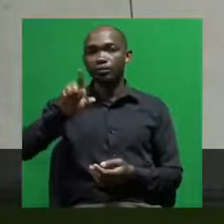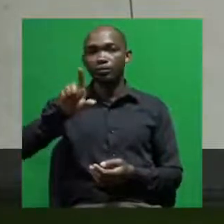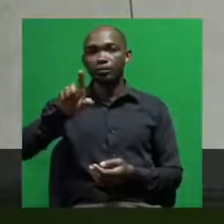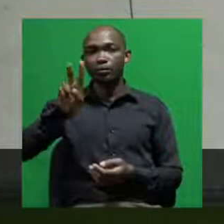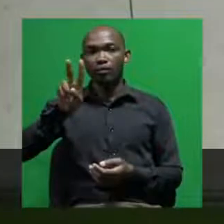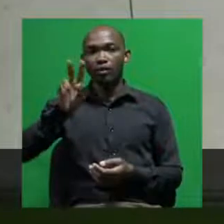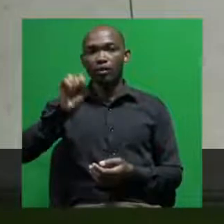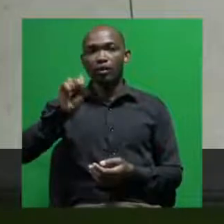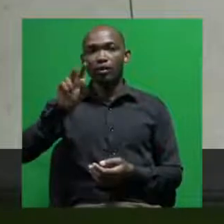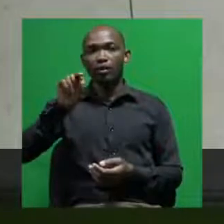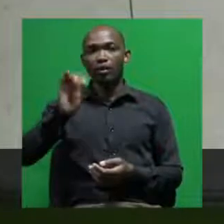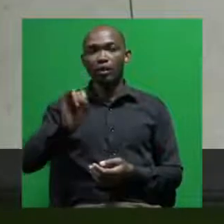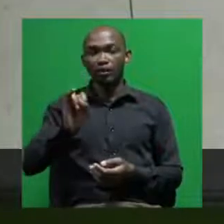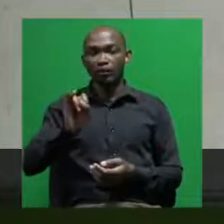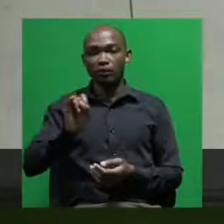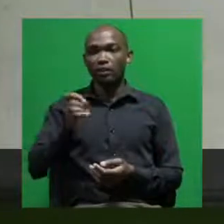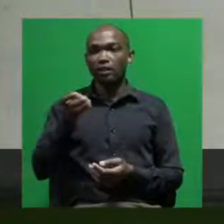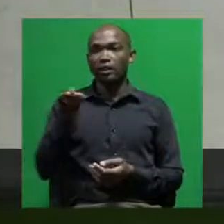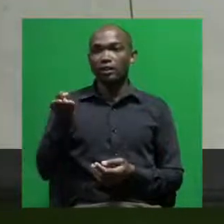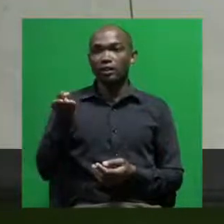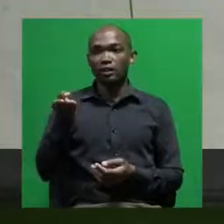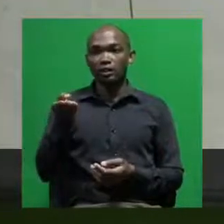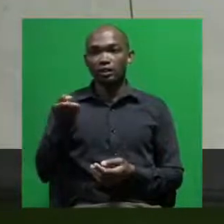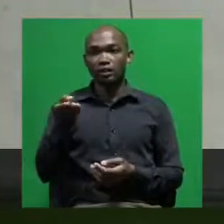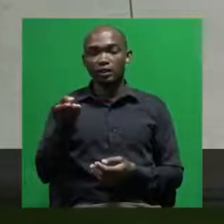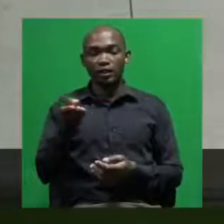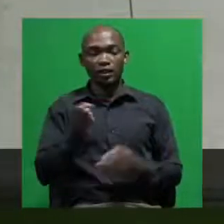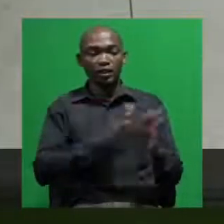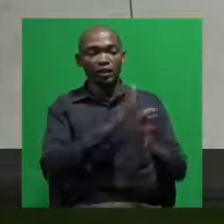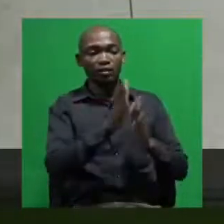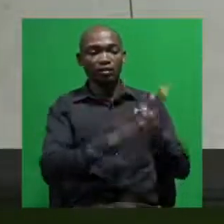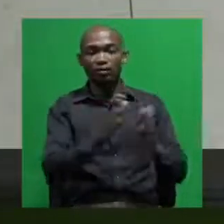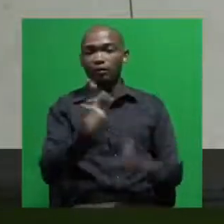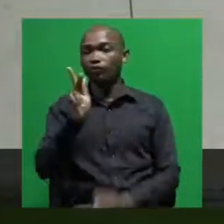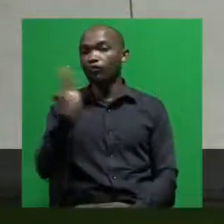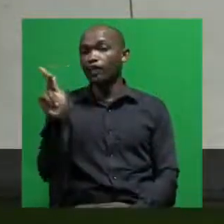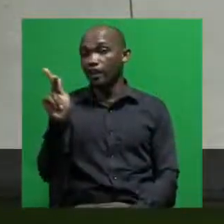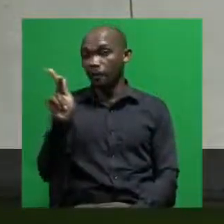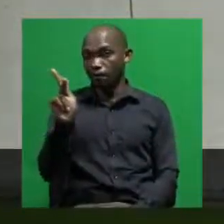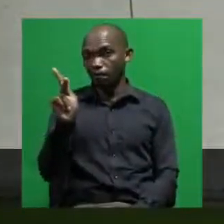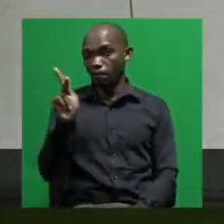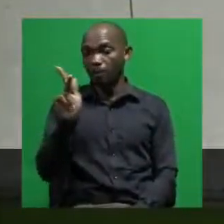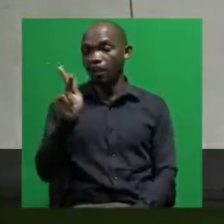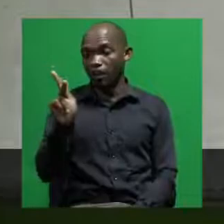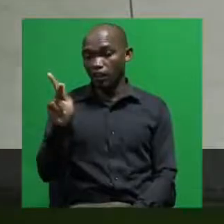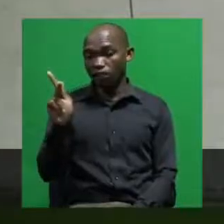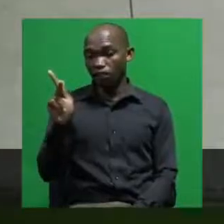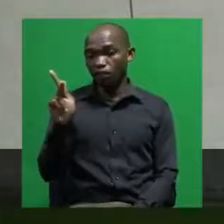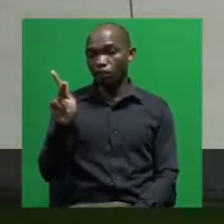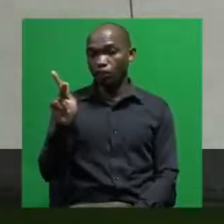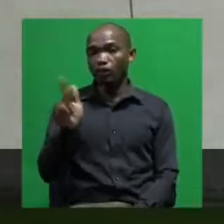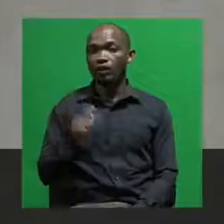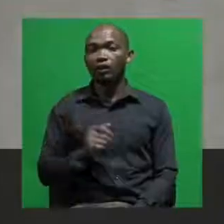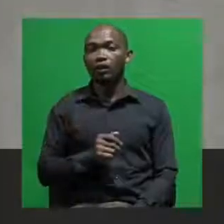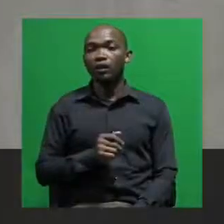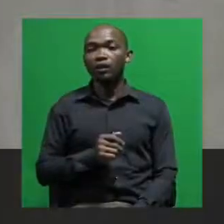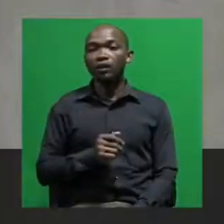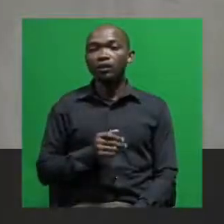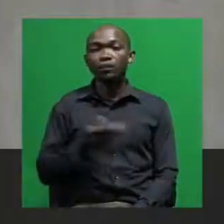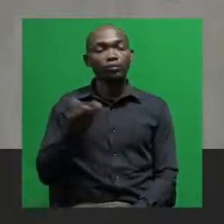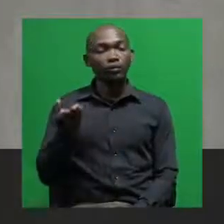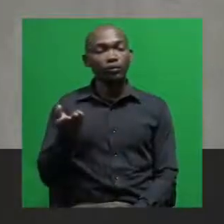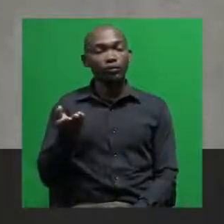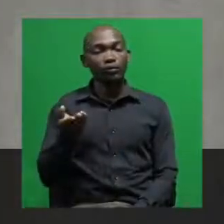this symbolized by capital K. So that is the SI unit of temperature. Even